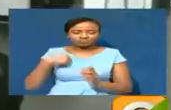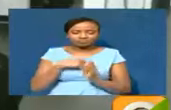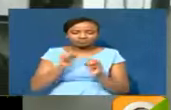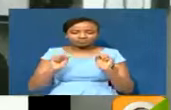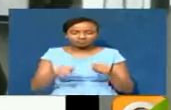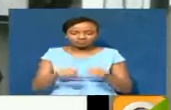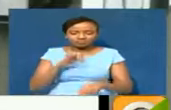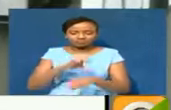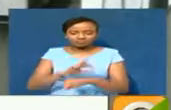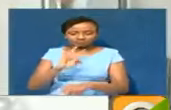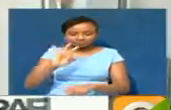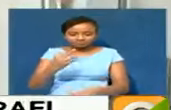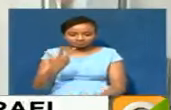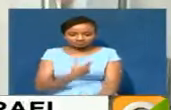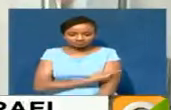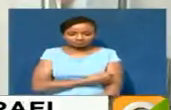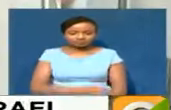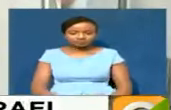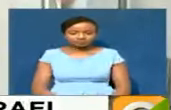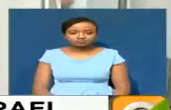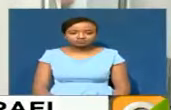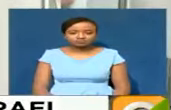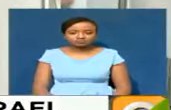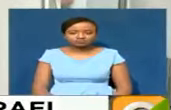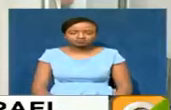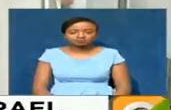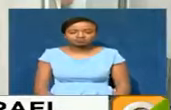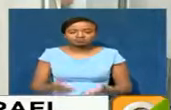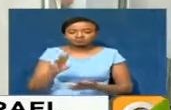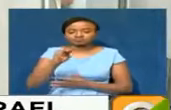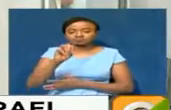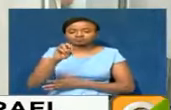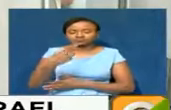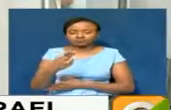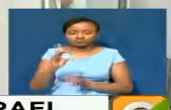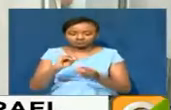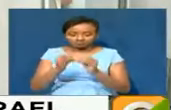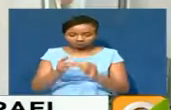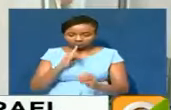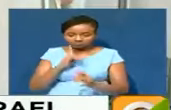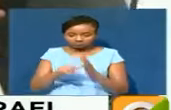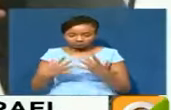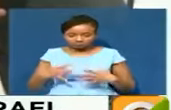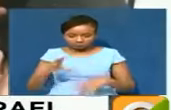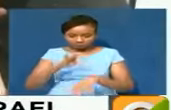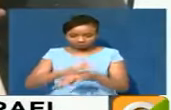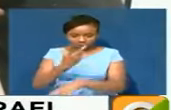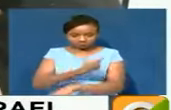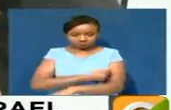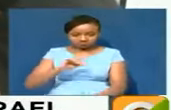get the third vaccination. According to the country's health ministry data, people vaccinated in January